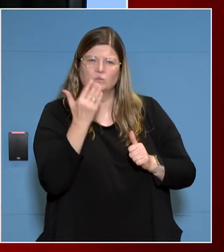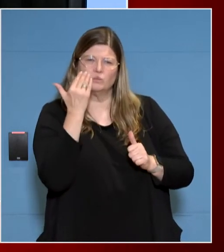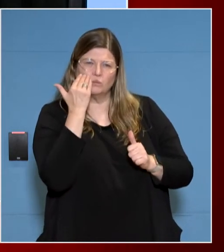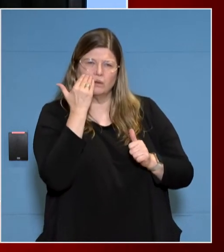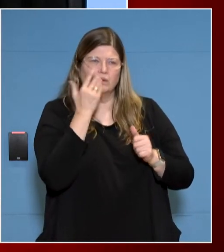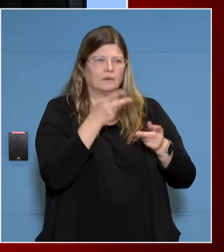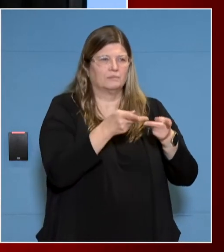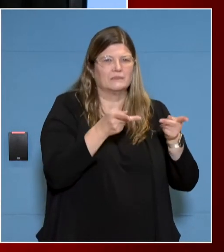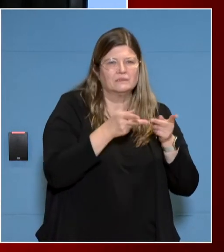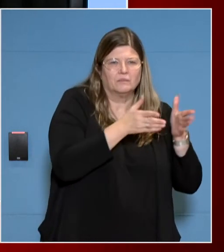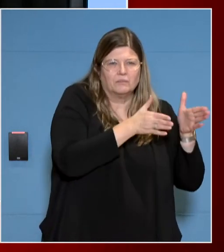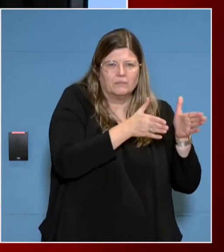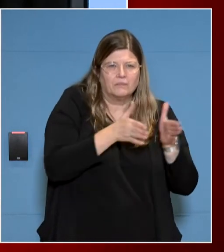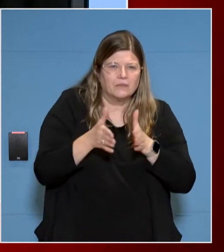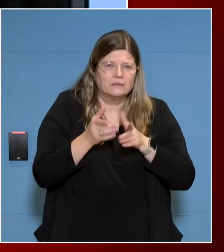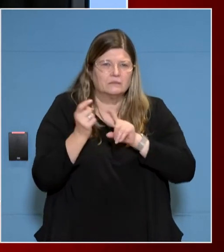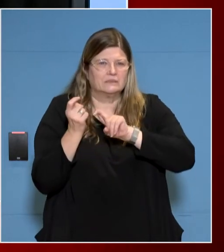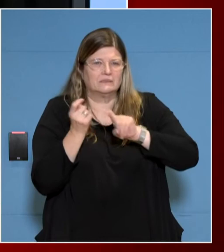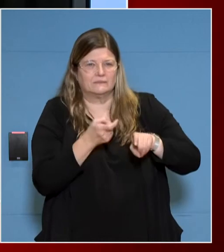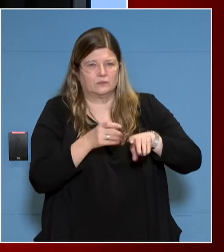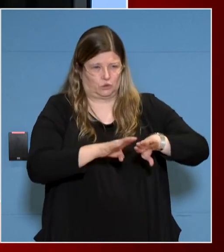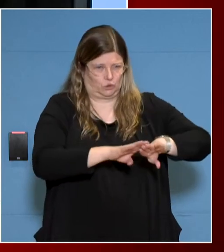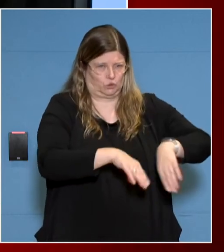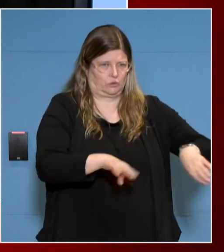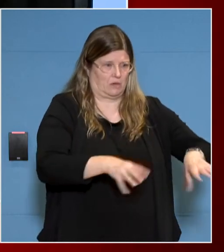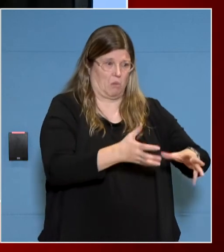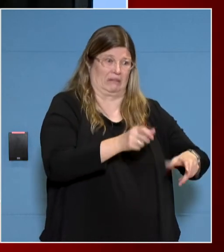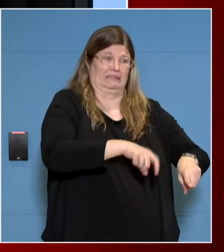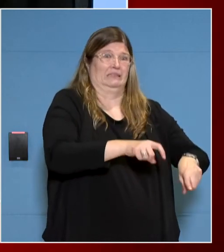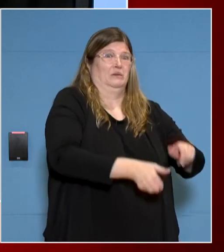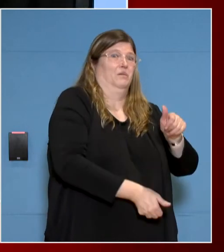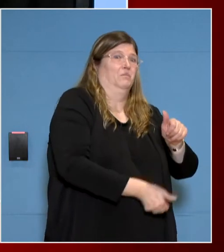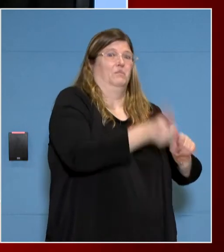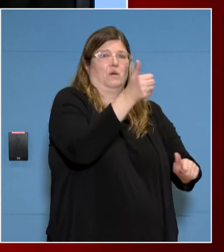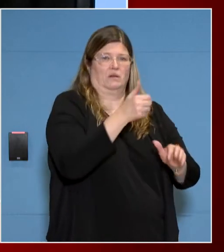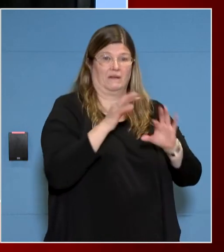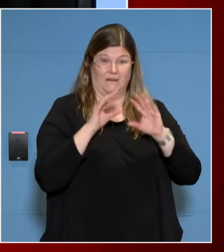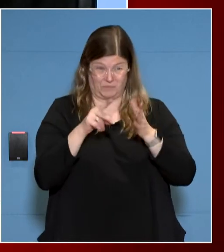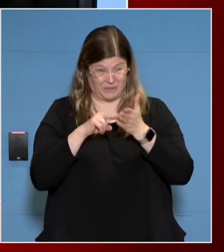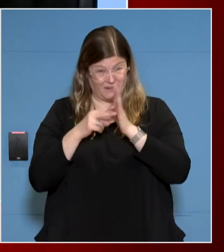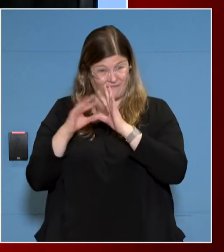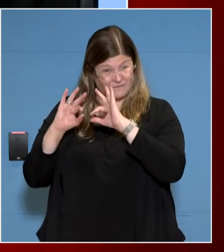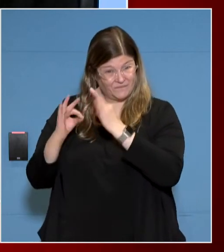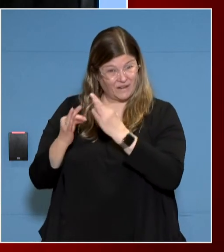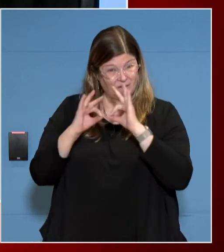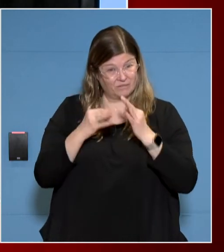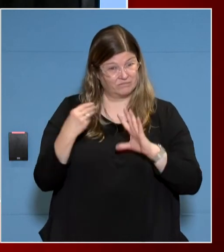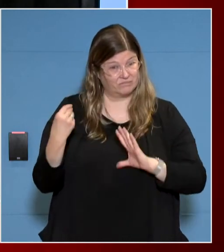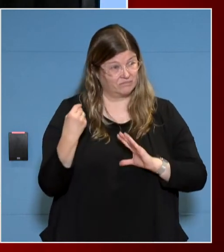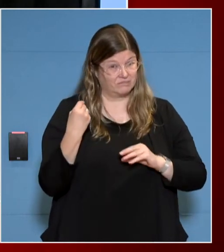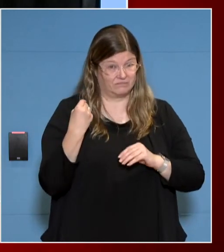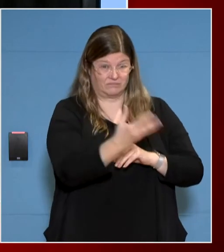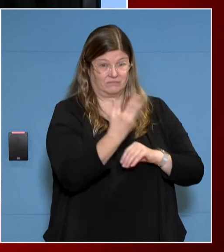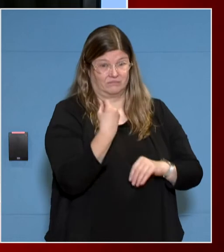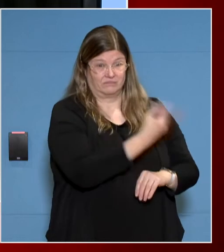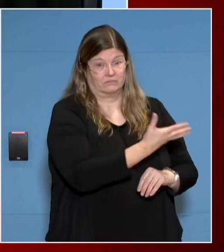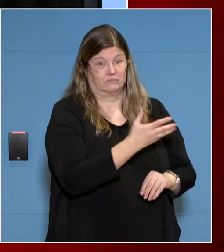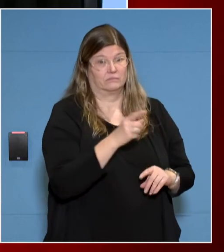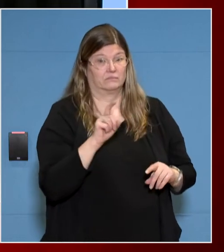the families who want it. So our job, Perry, is to make sure that we have prepared our system